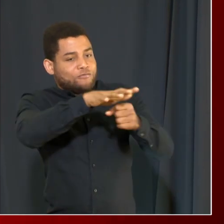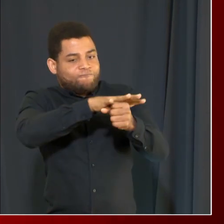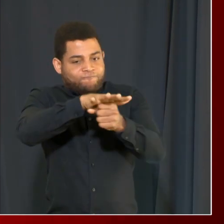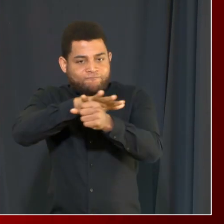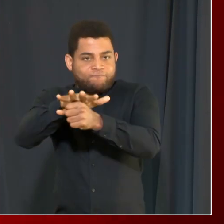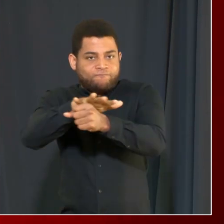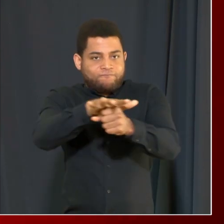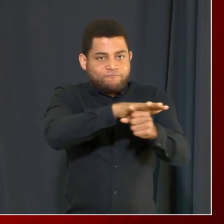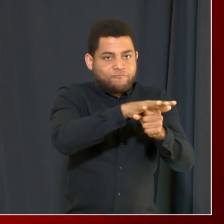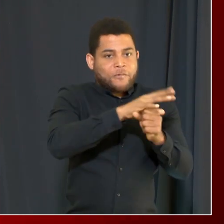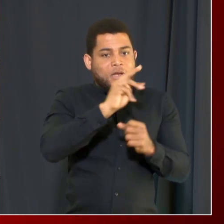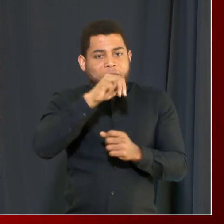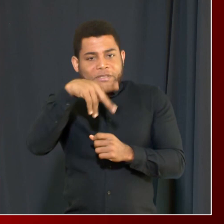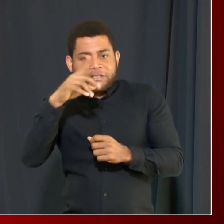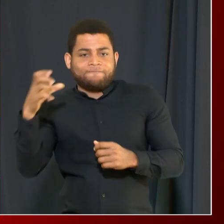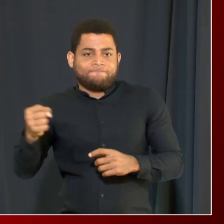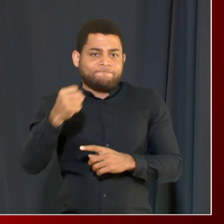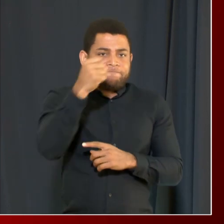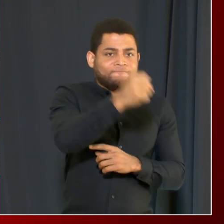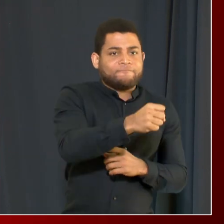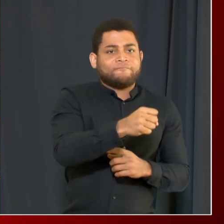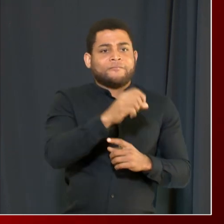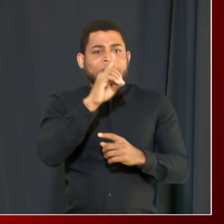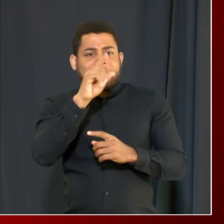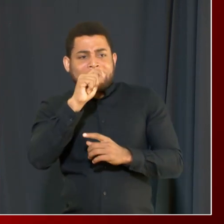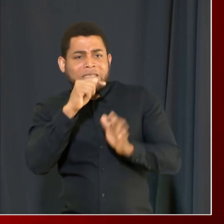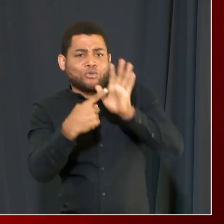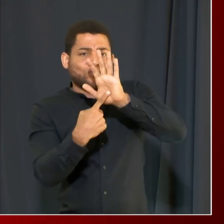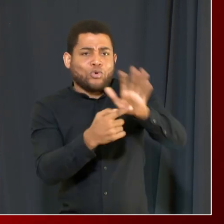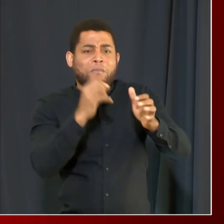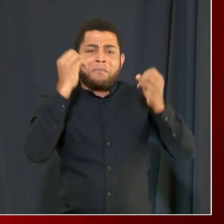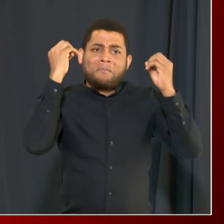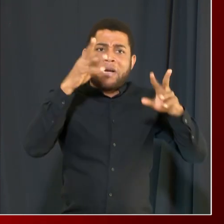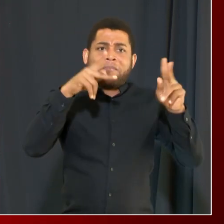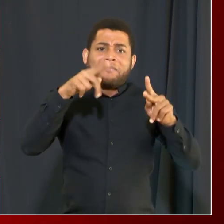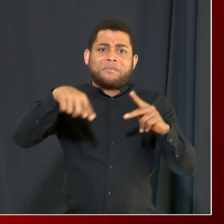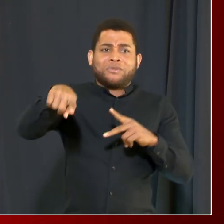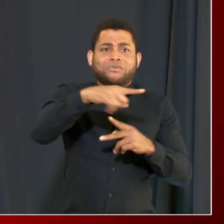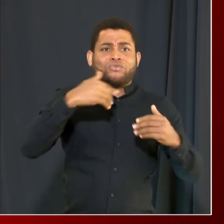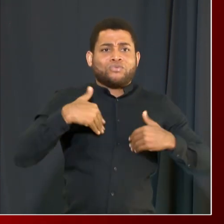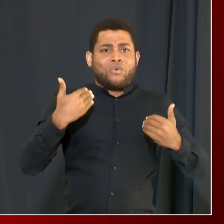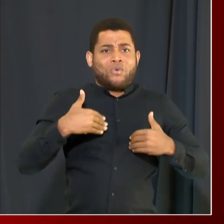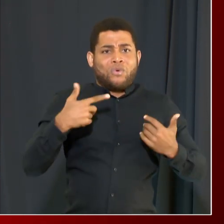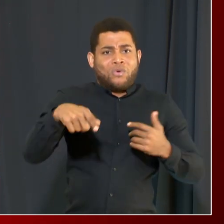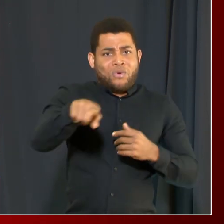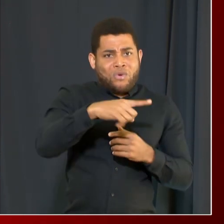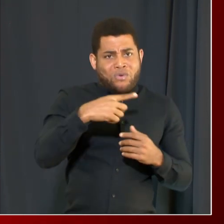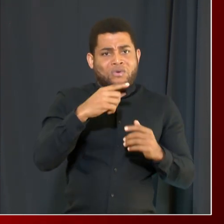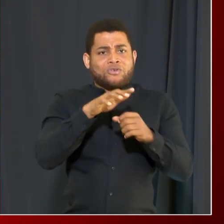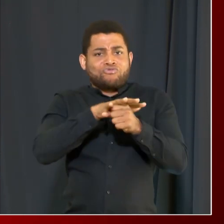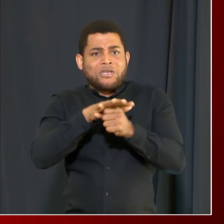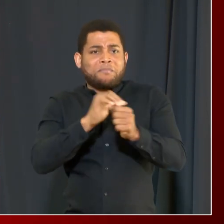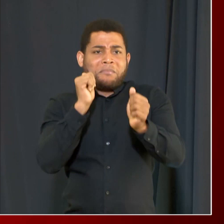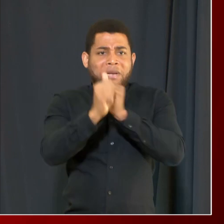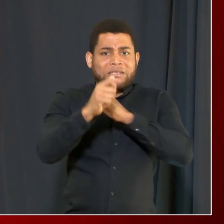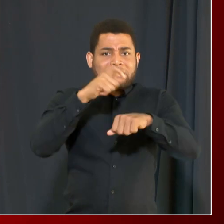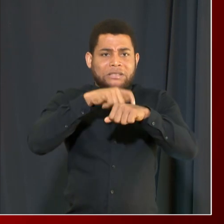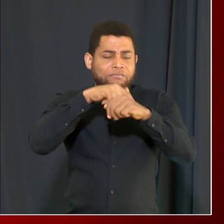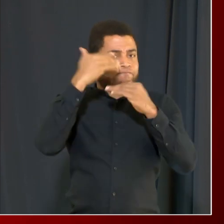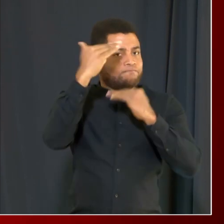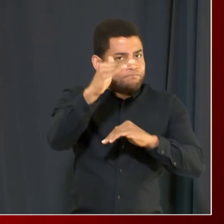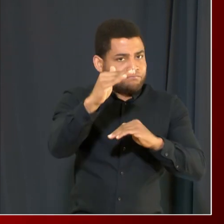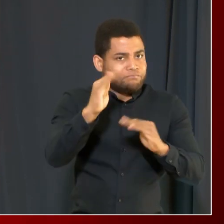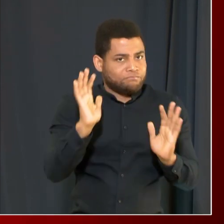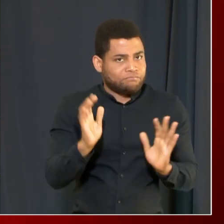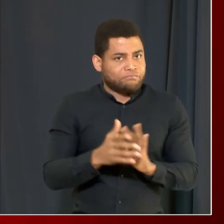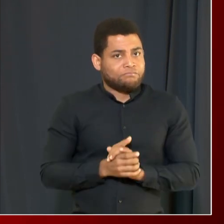MPD's data indicate that you have a lot of juveniles out past curfew hours. And